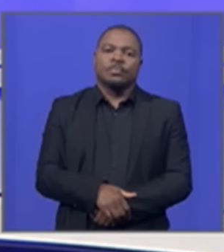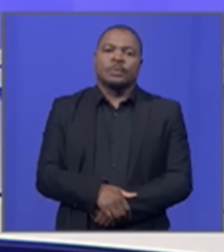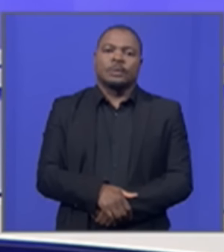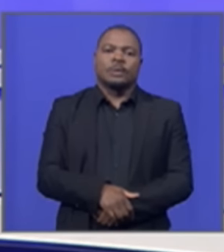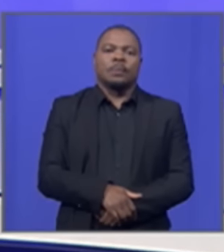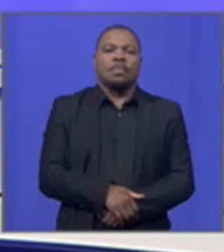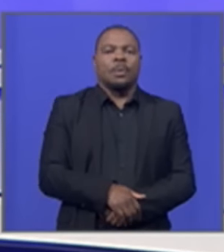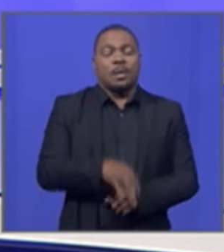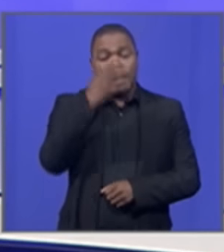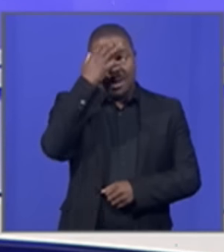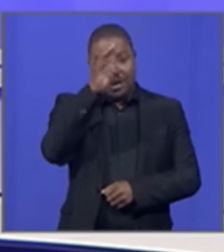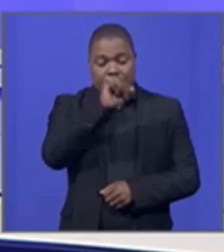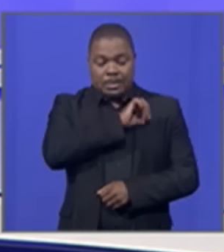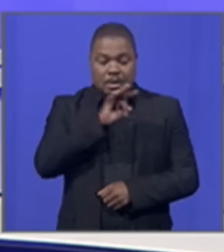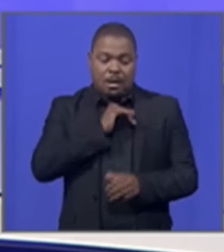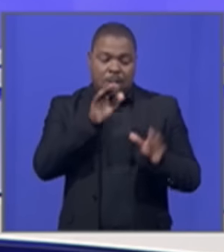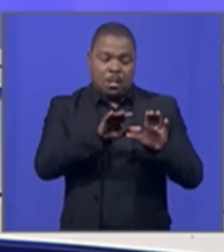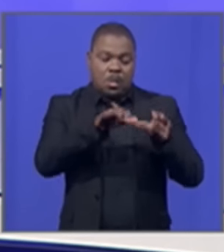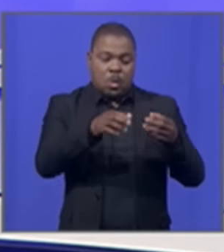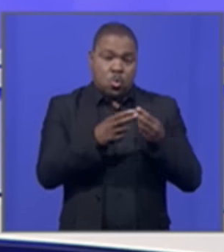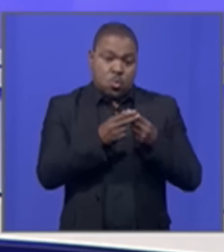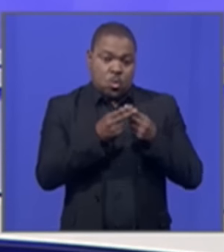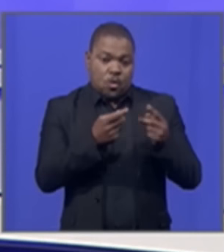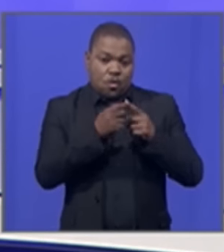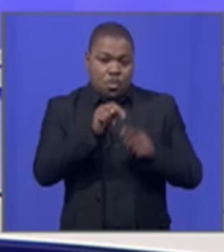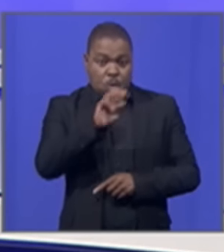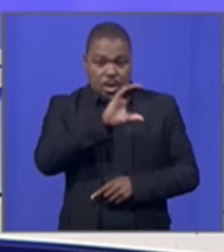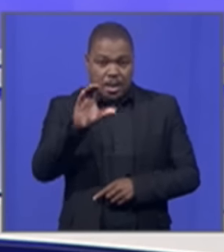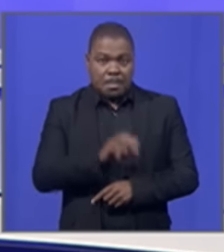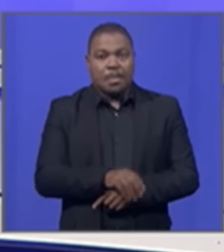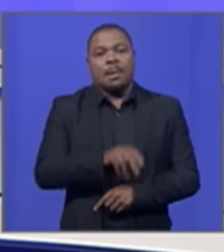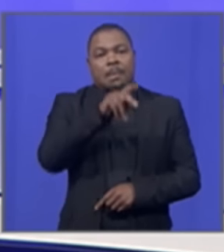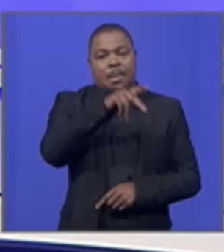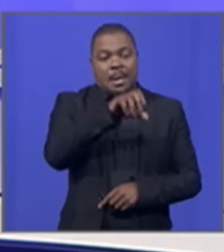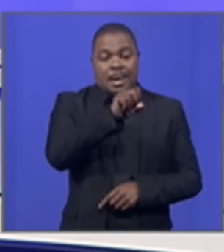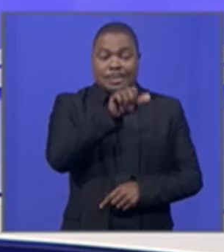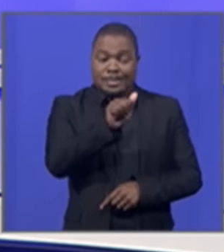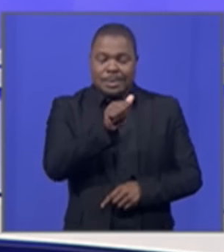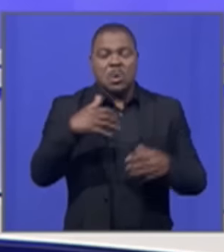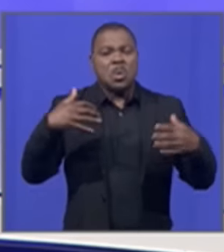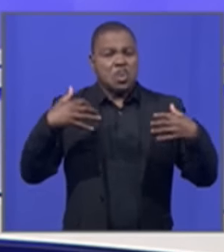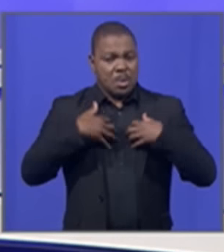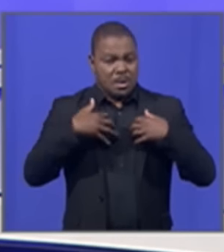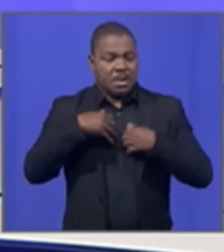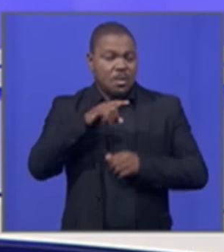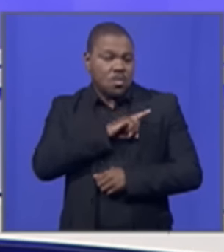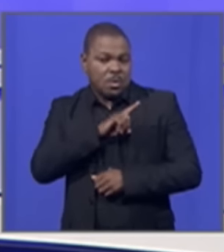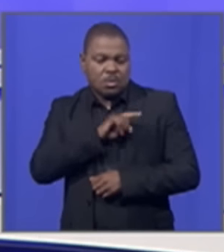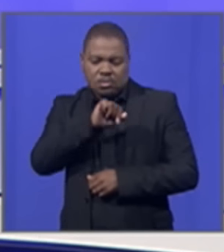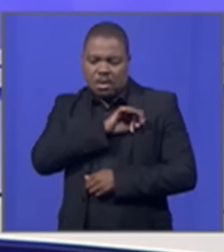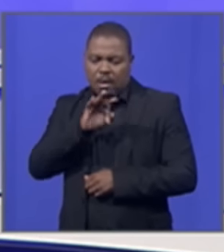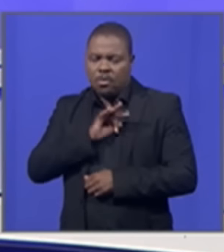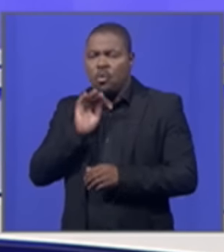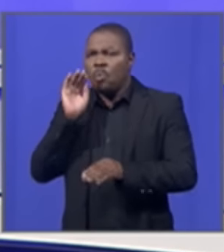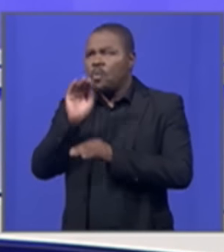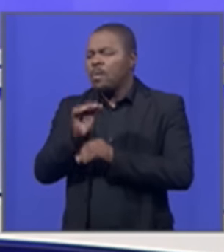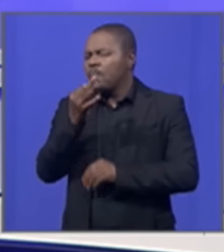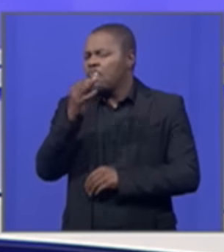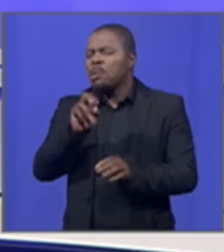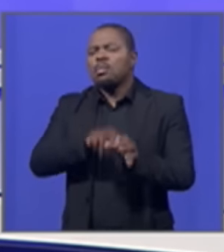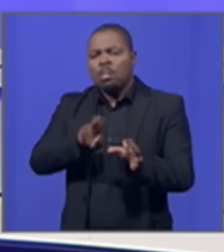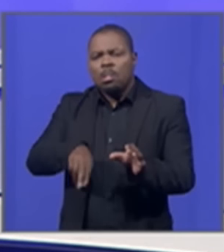Mokgatlo wa Public Servants Association ka Northern Cape o tšweleditše tlhobaelo ka ga go etokolola ga bašomi ba go feta 30